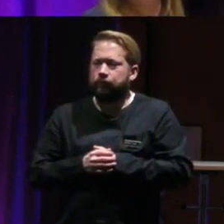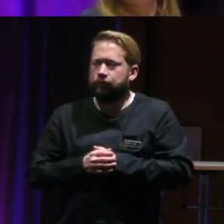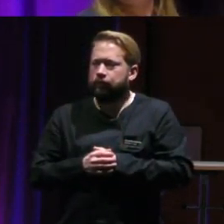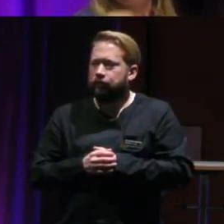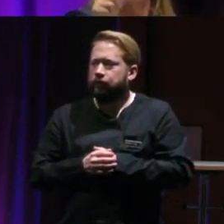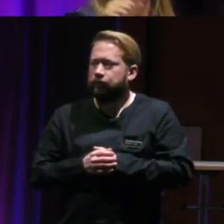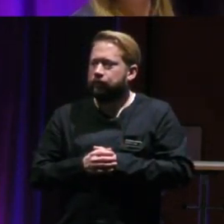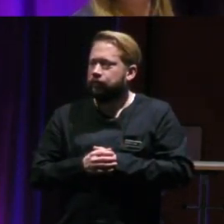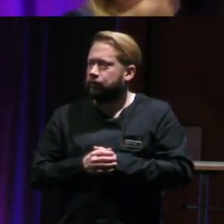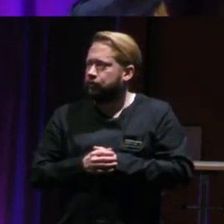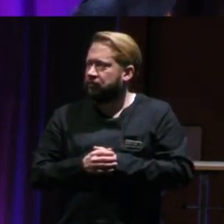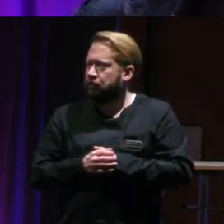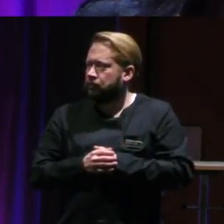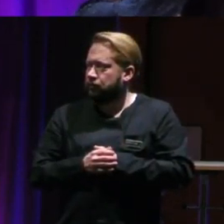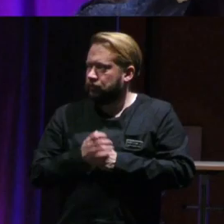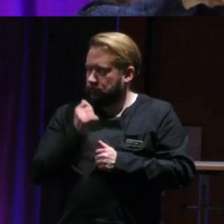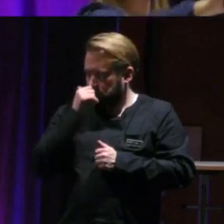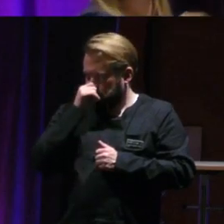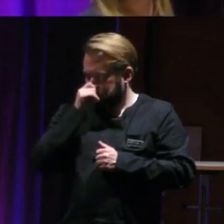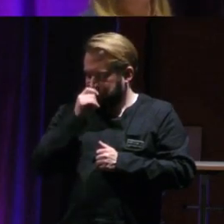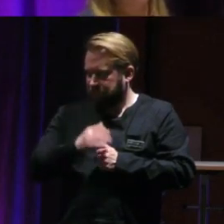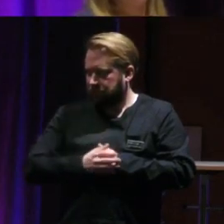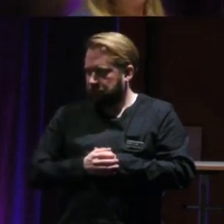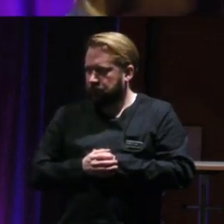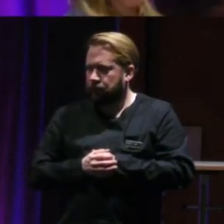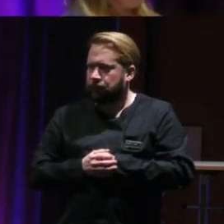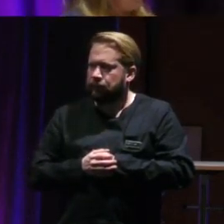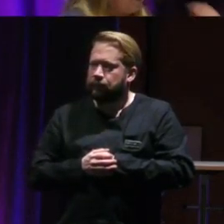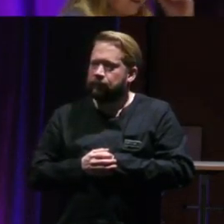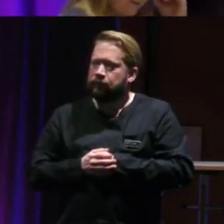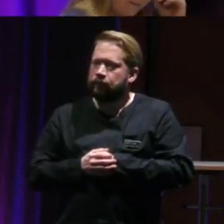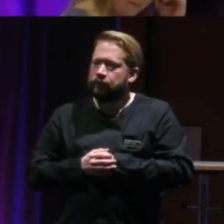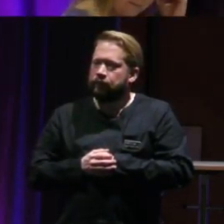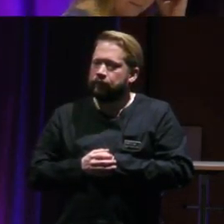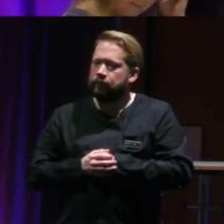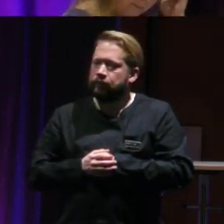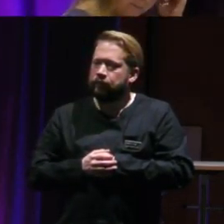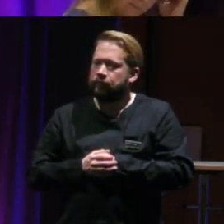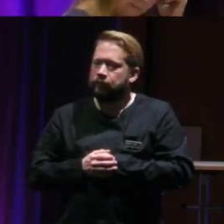frågor. Och här fram också. Där borta visste de först.